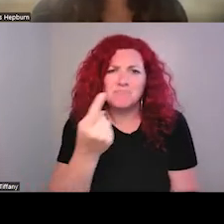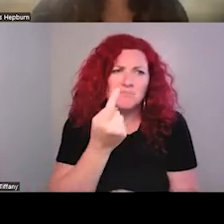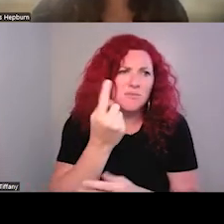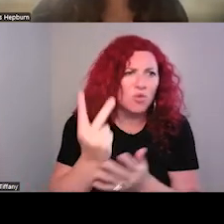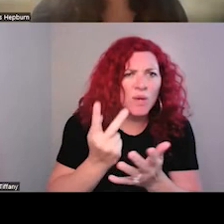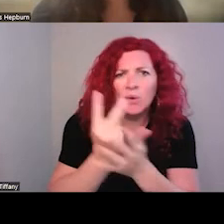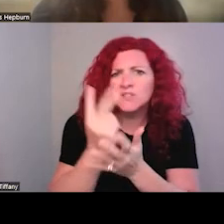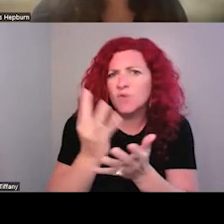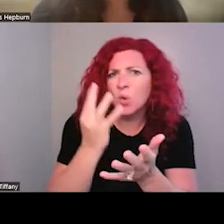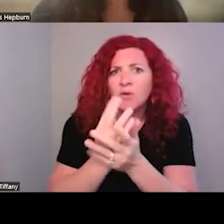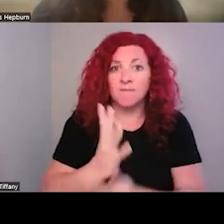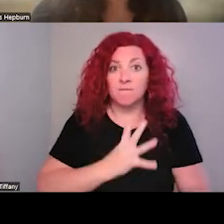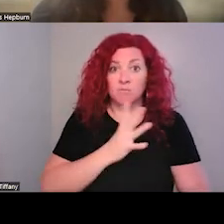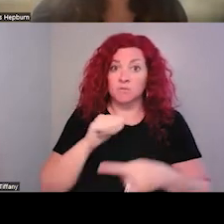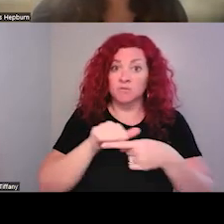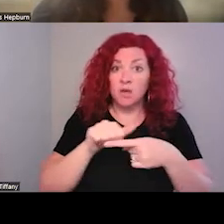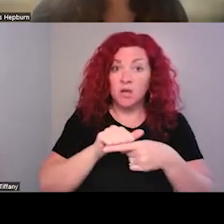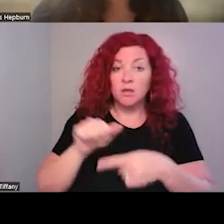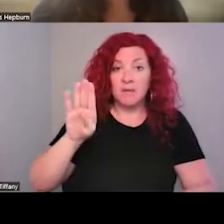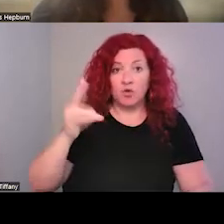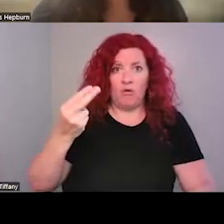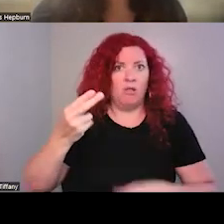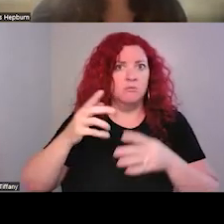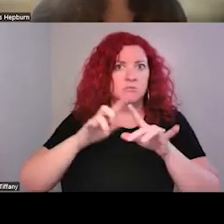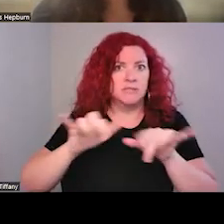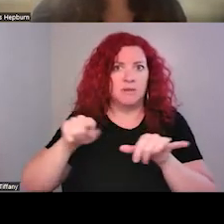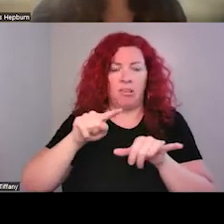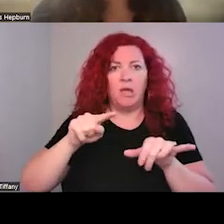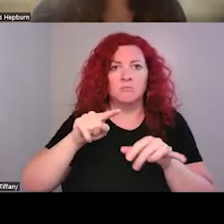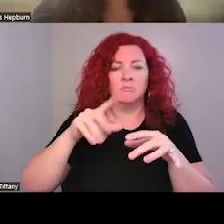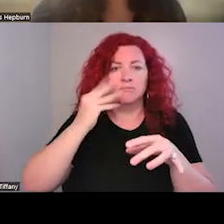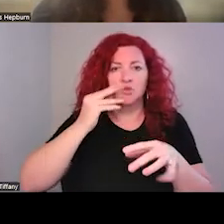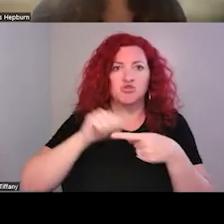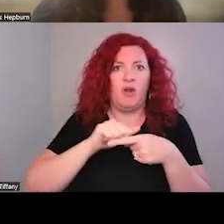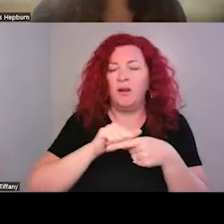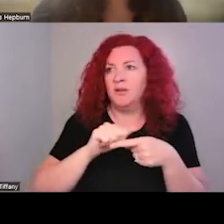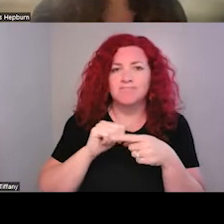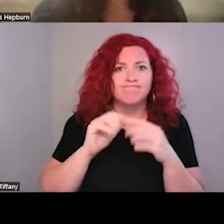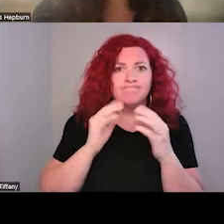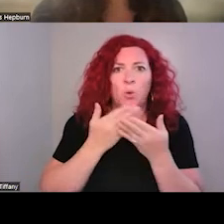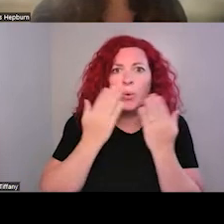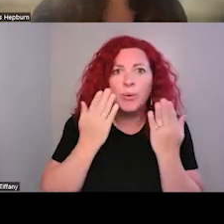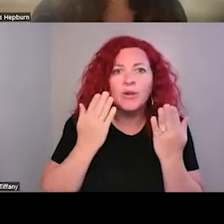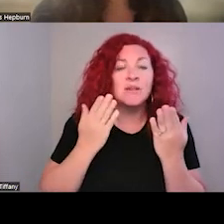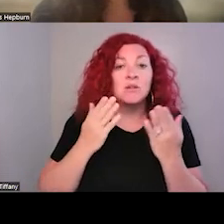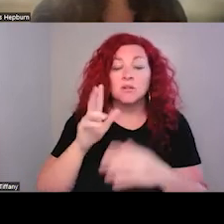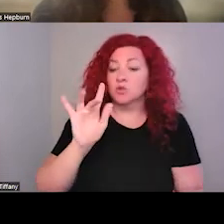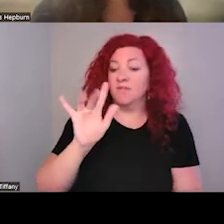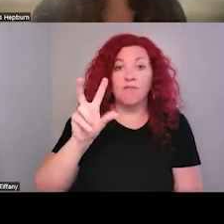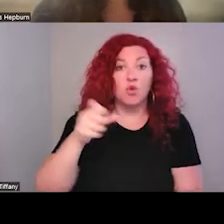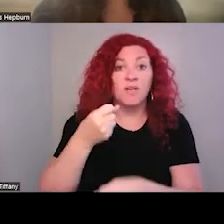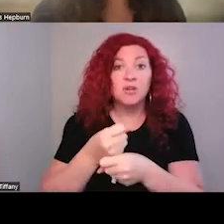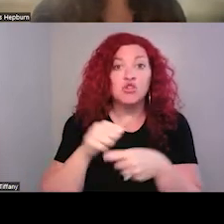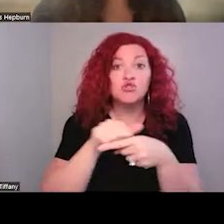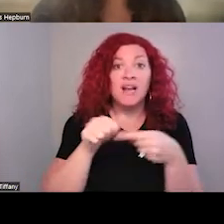formal training in behavioral health as they went through their training. So then if you look at them, 25, 30 years after their training is over